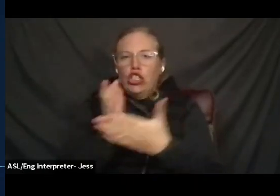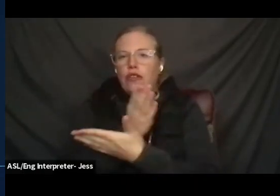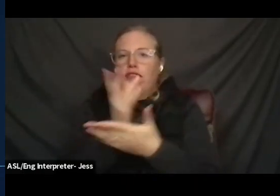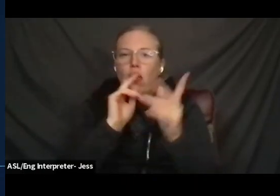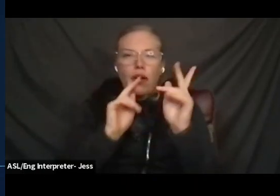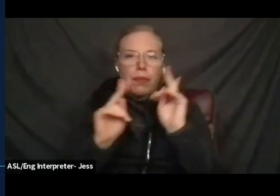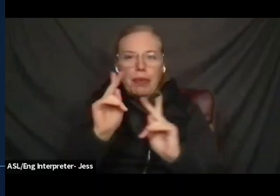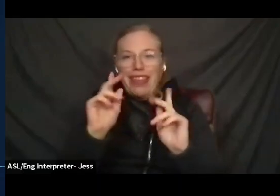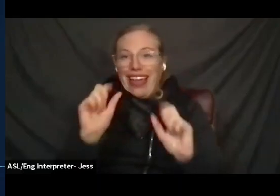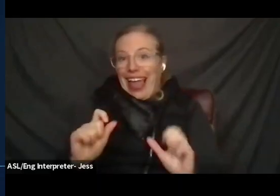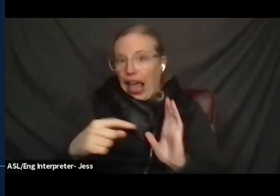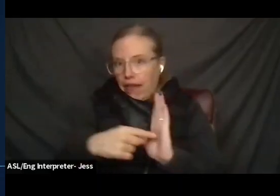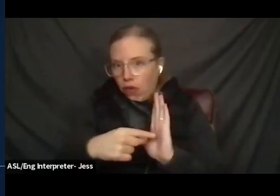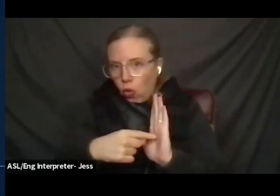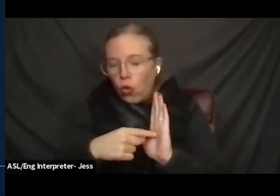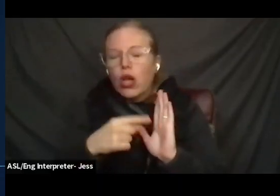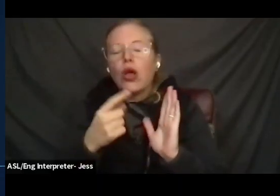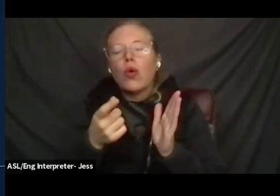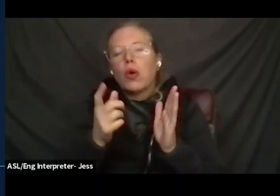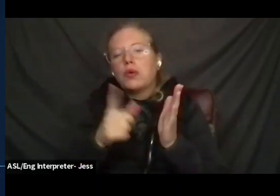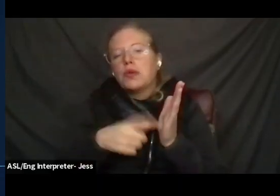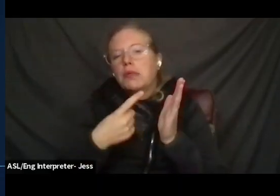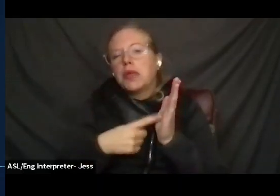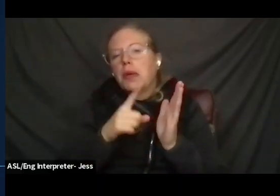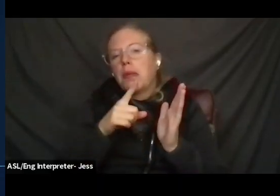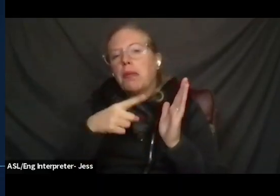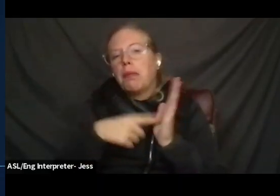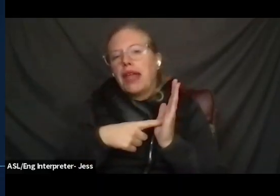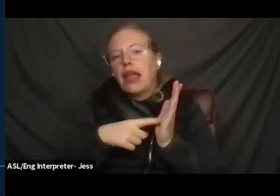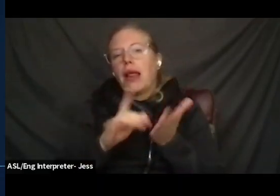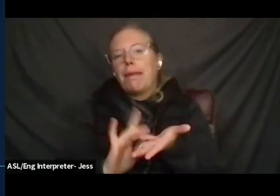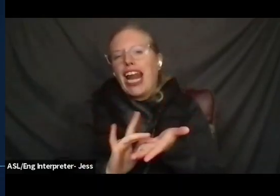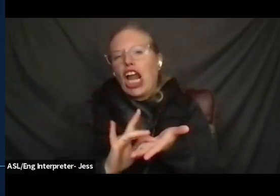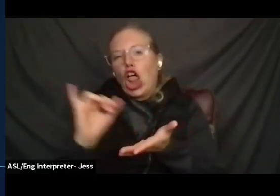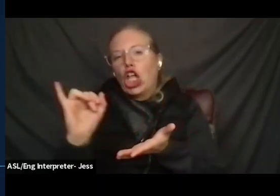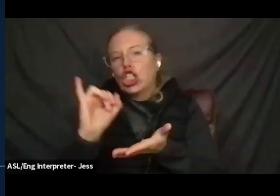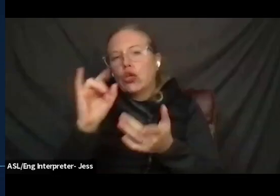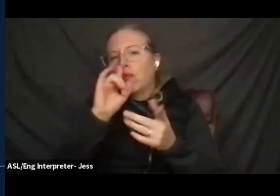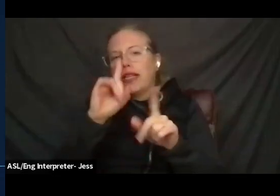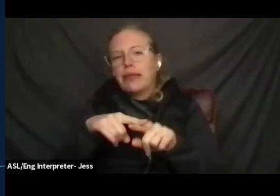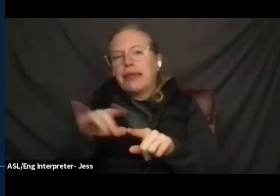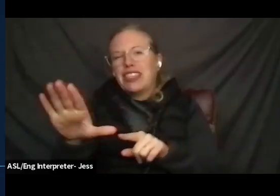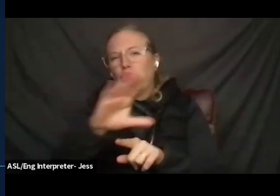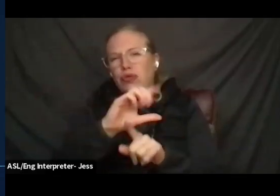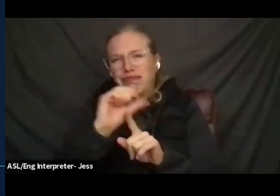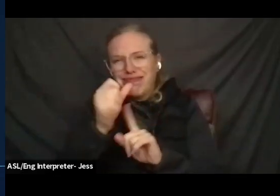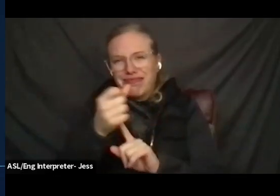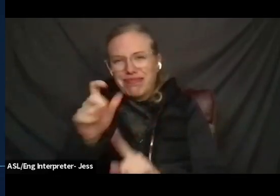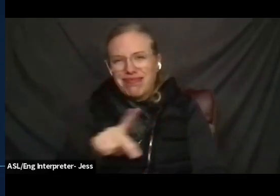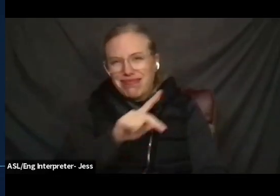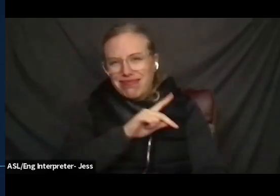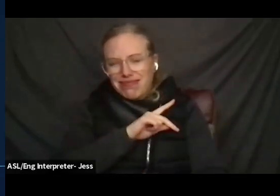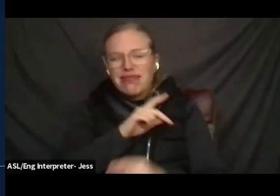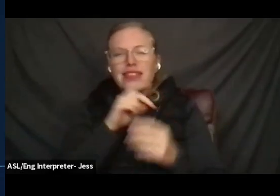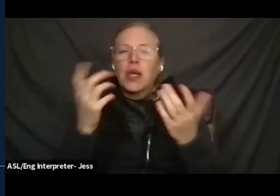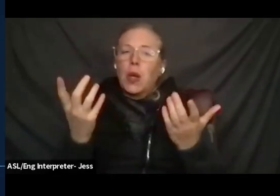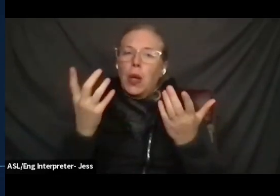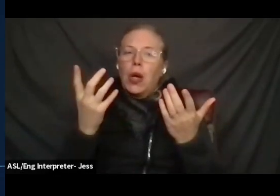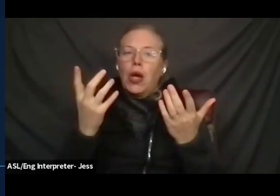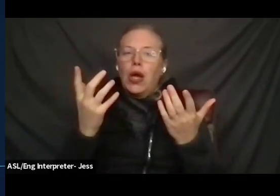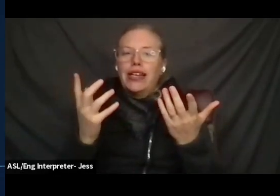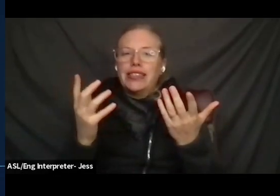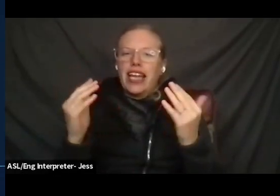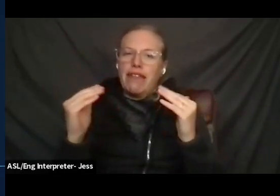afford that. We will sometimes be billing medical insurance. It really depends on the situation. So it's kind of a